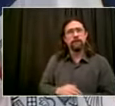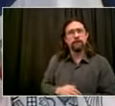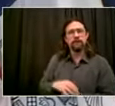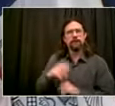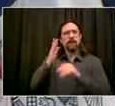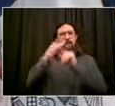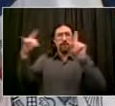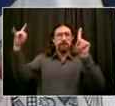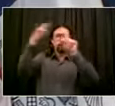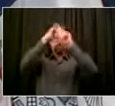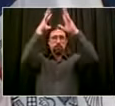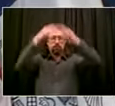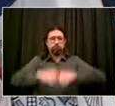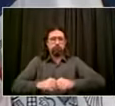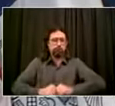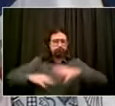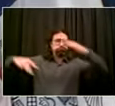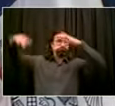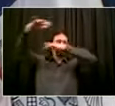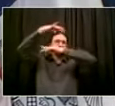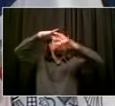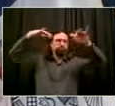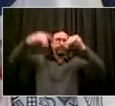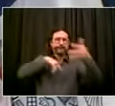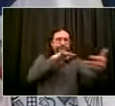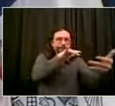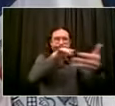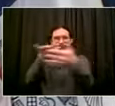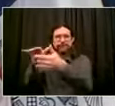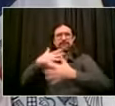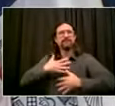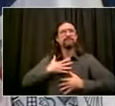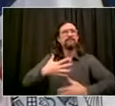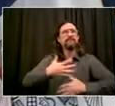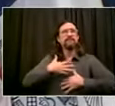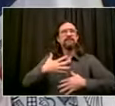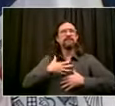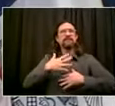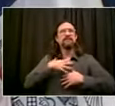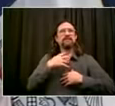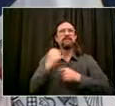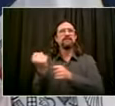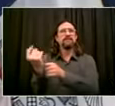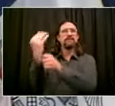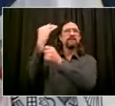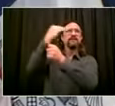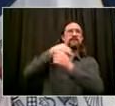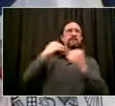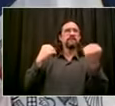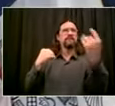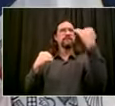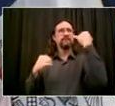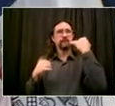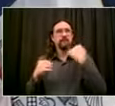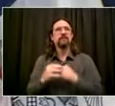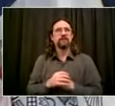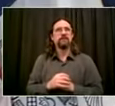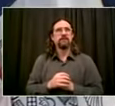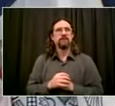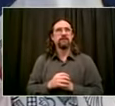if it's really consistently validated by healthcare professionals. There is still a lot of respect for the healthcare profession. So I think if you